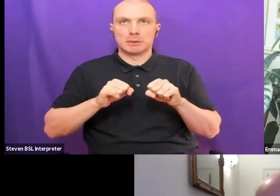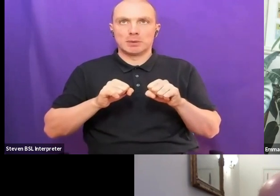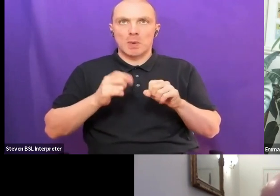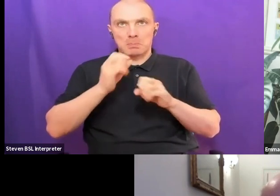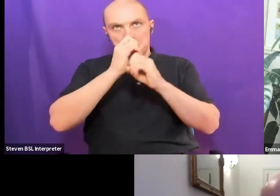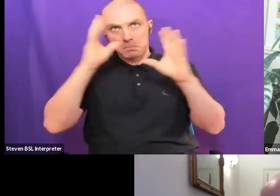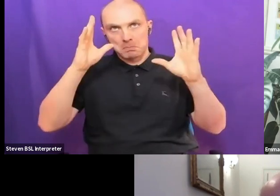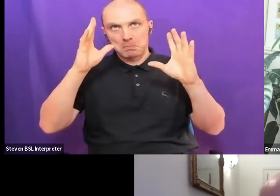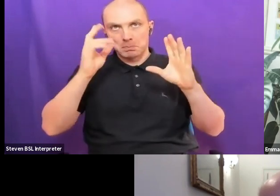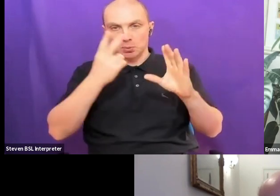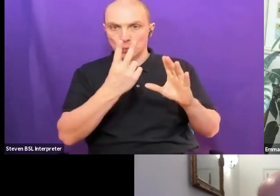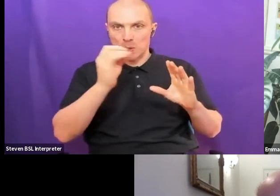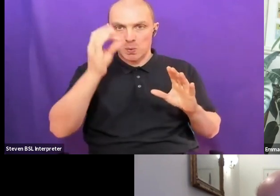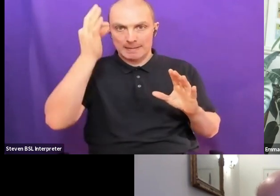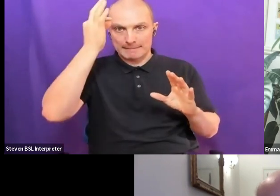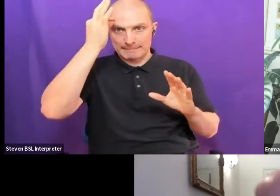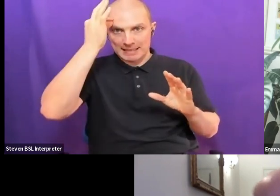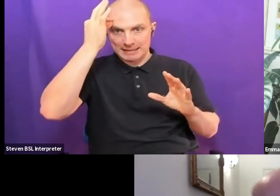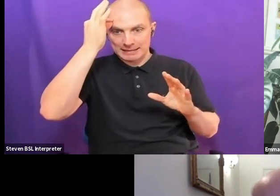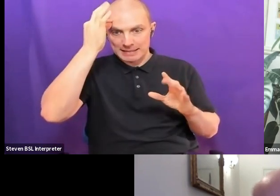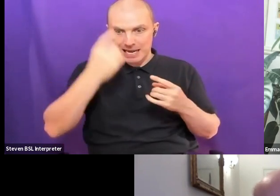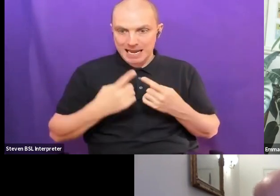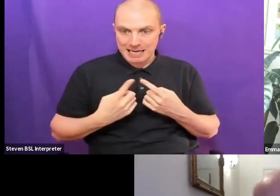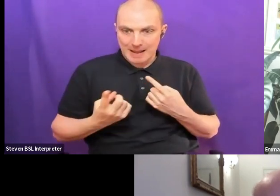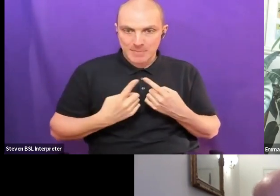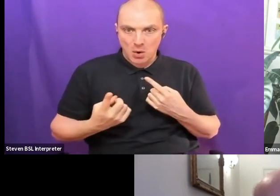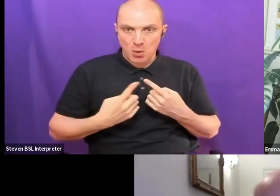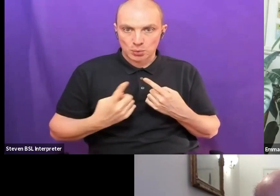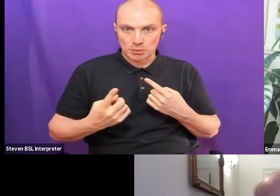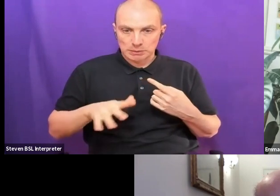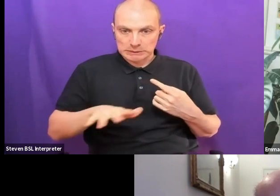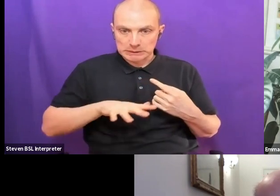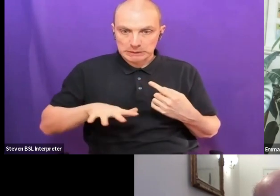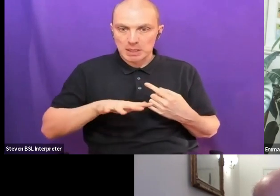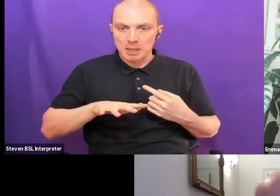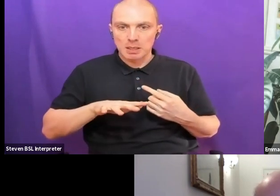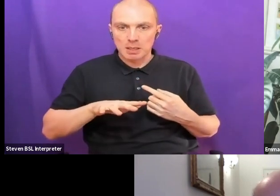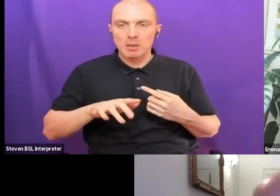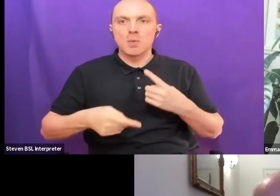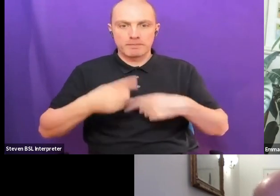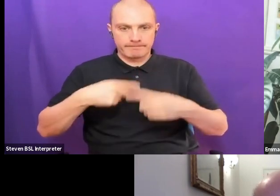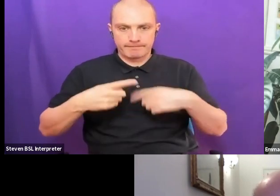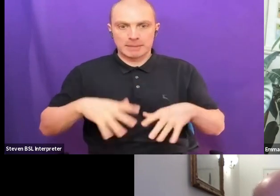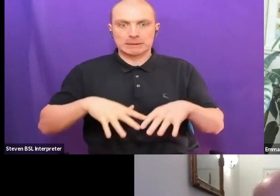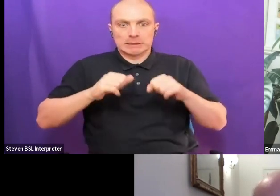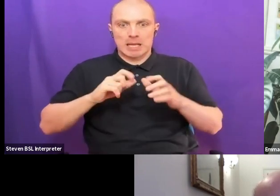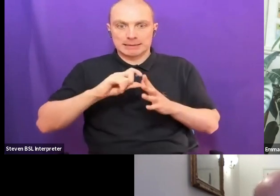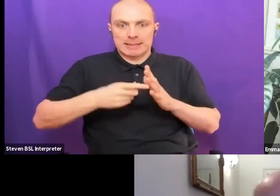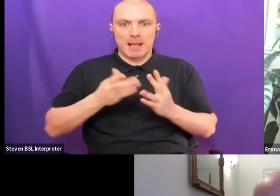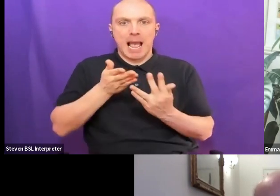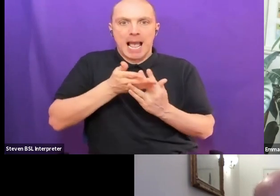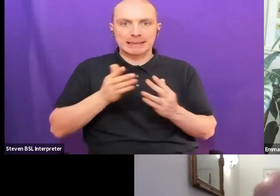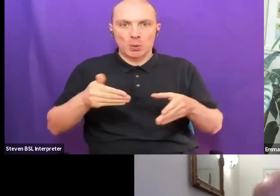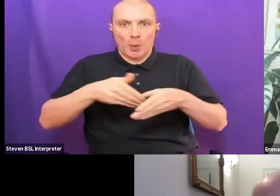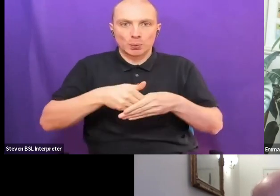what it might mean in practice. It's essential that access and inclusion are thought about